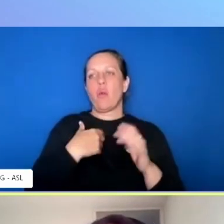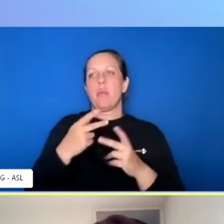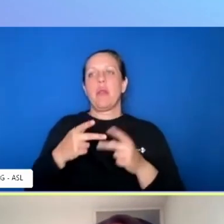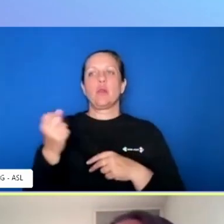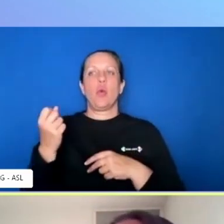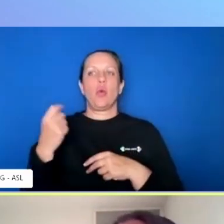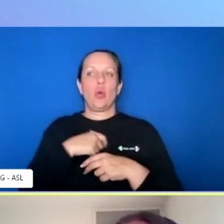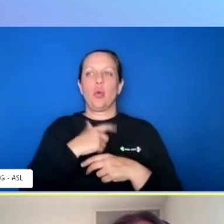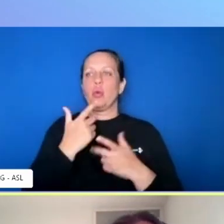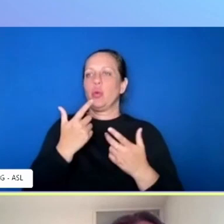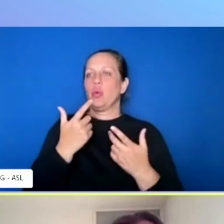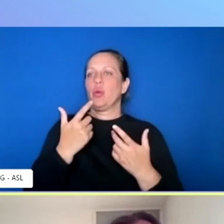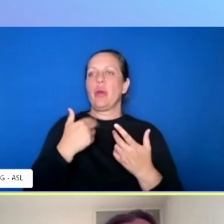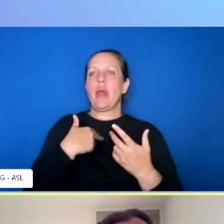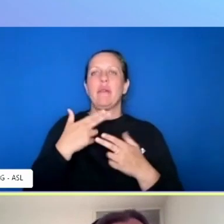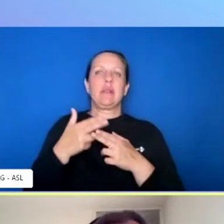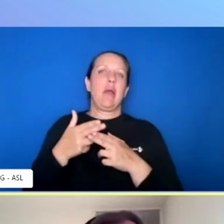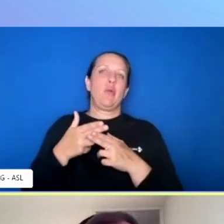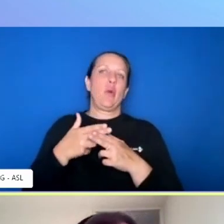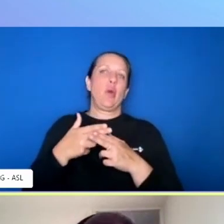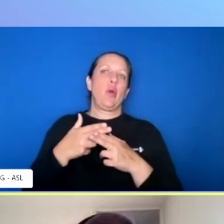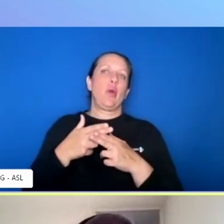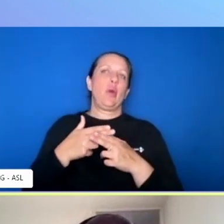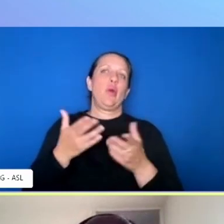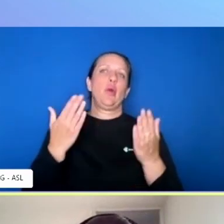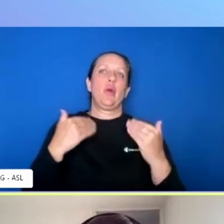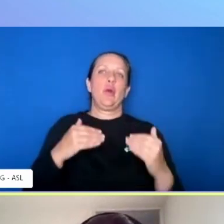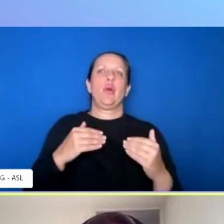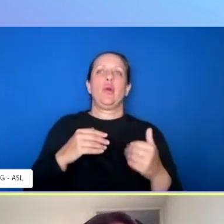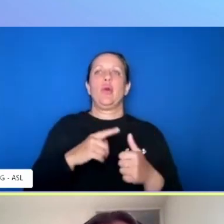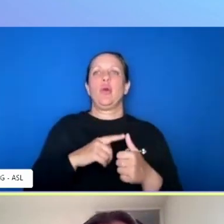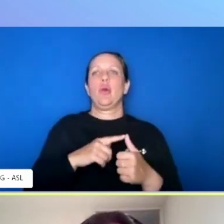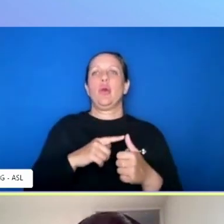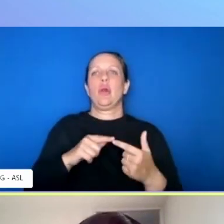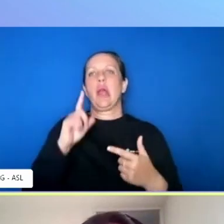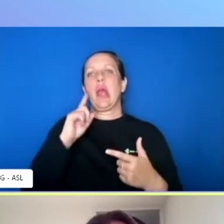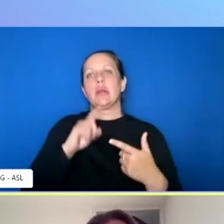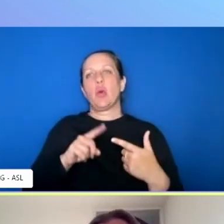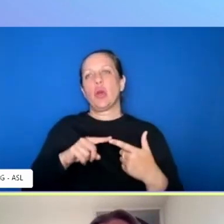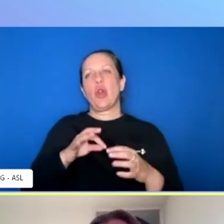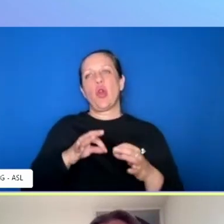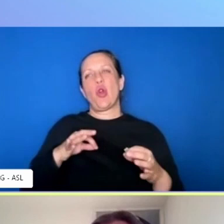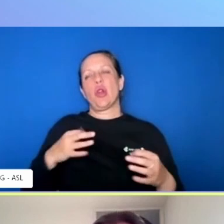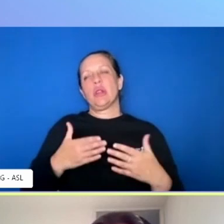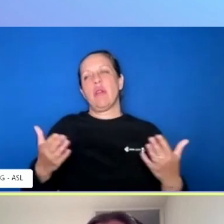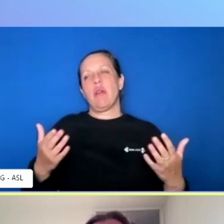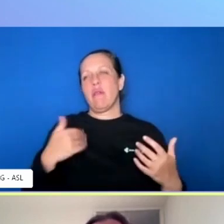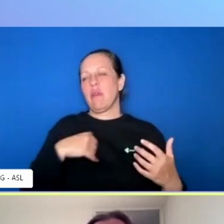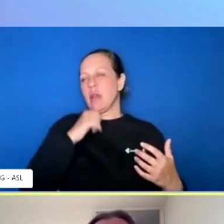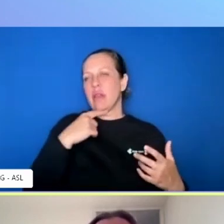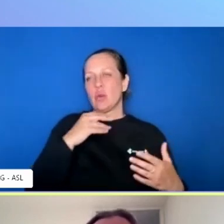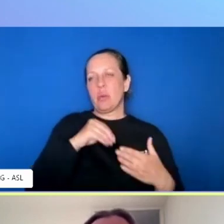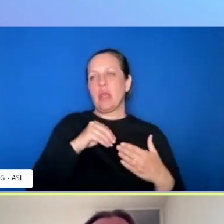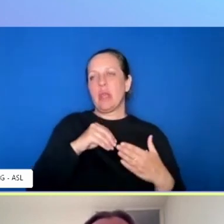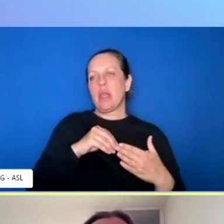we know this is temporary. There's exploratory work. This is very early stuff. This is not. These will be in